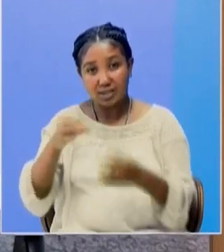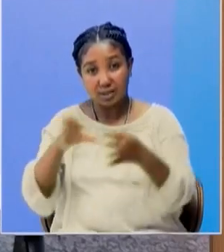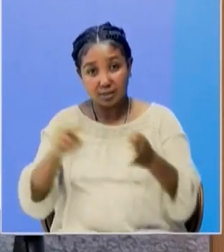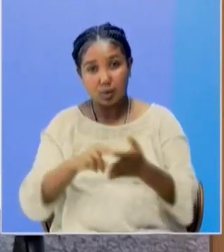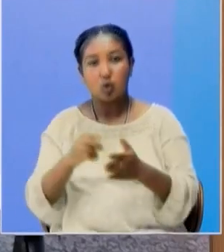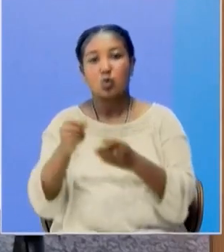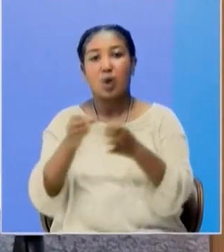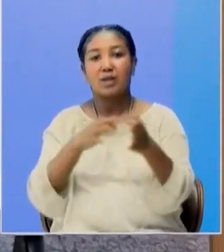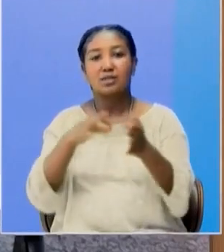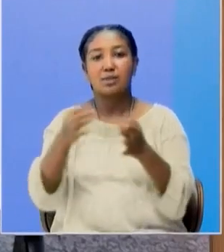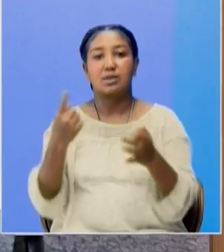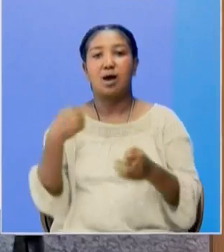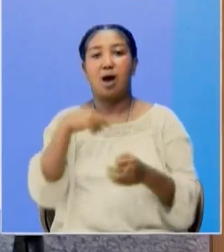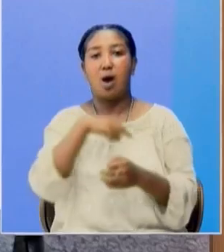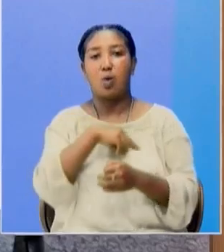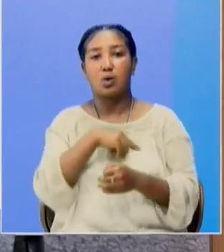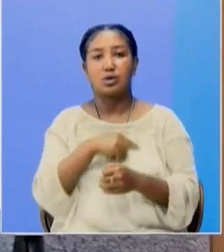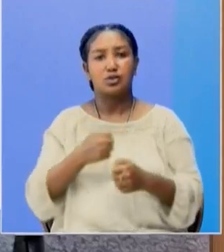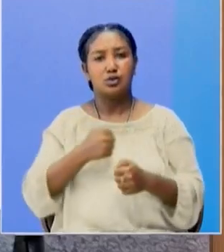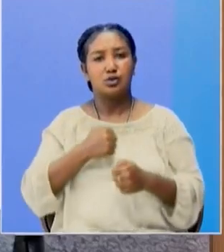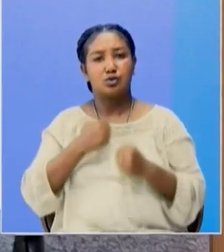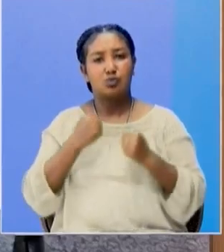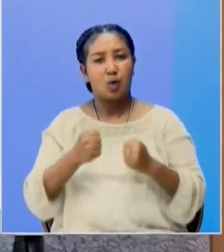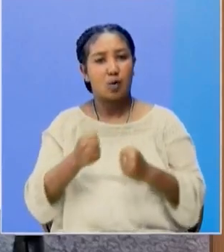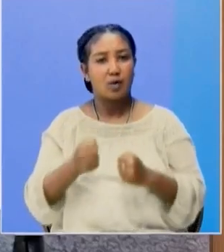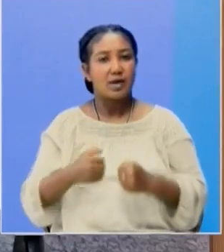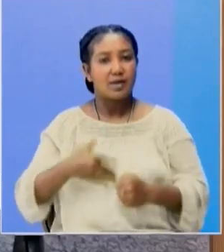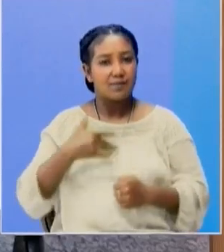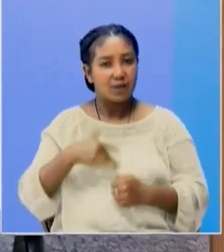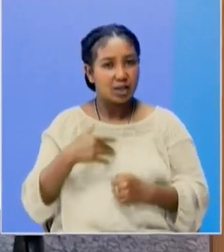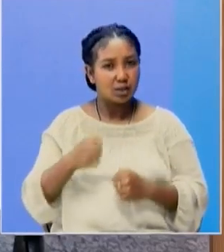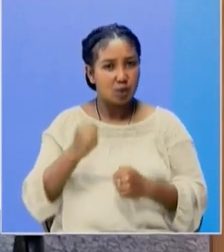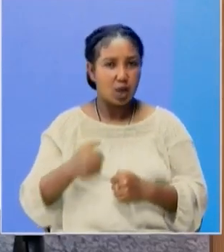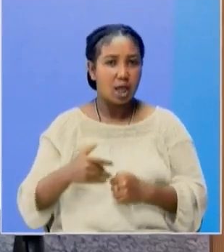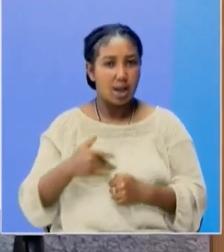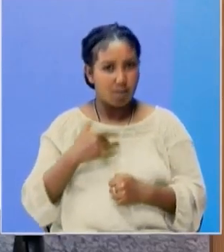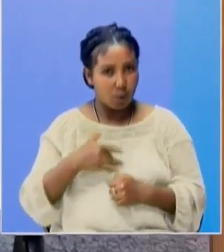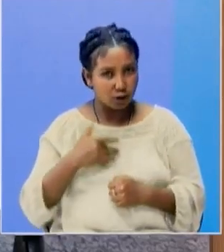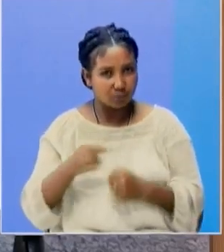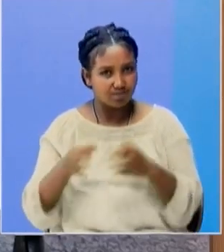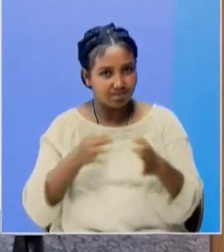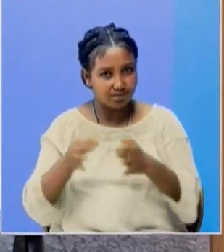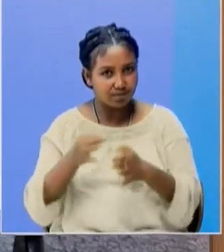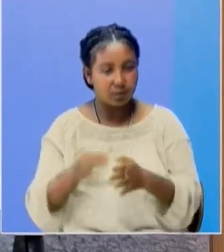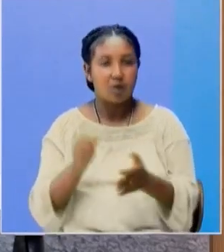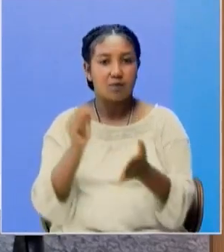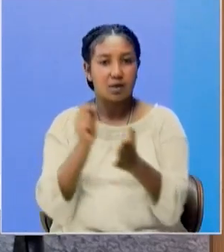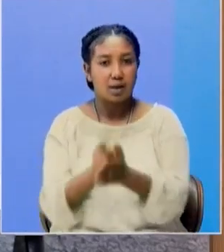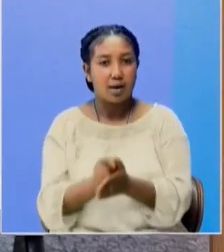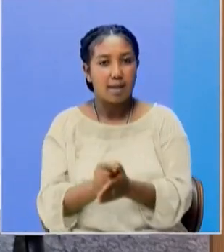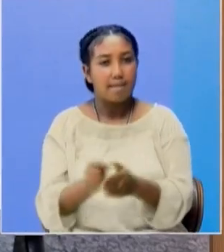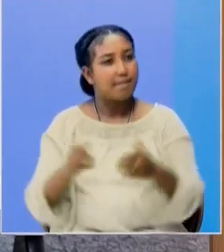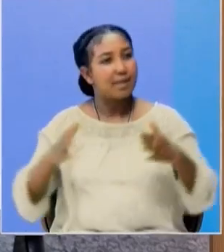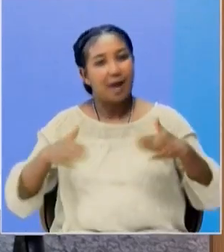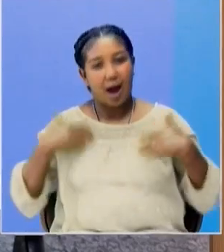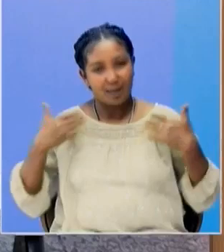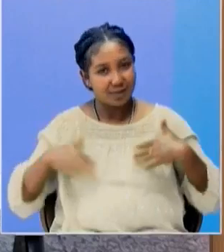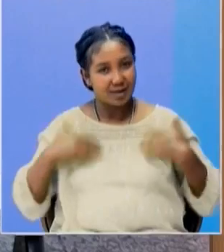to express our strong feeling, a strong emotion. Just, for example, being happiness,